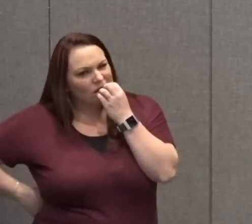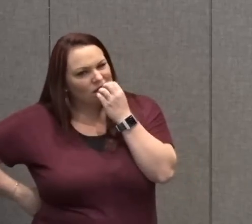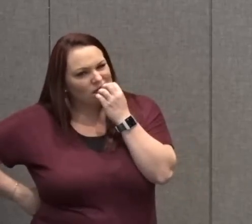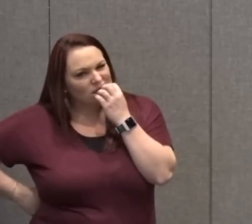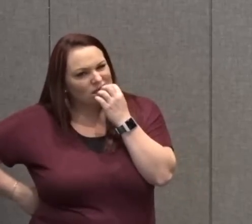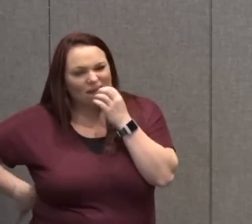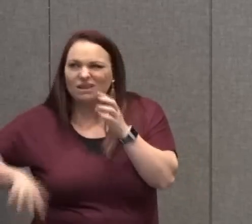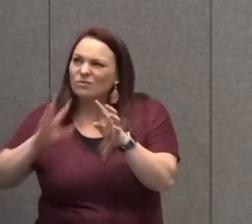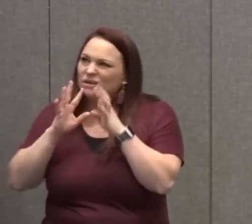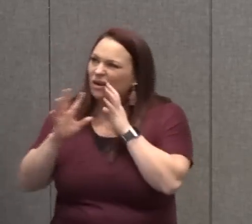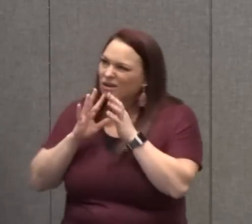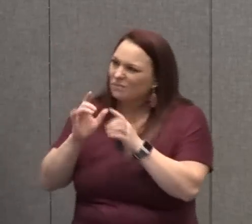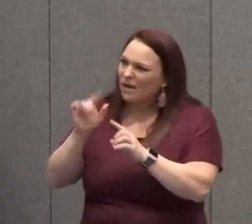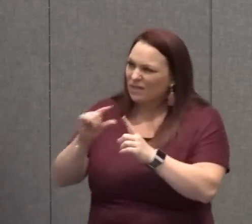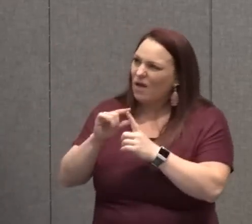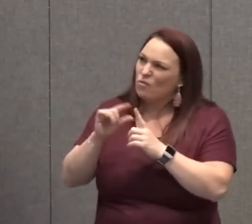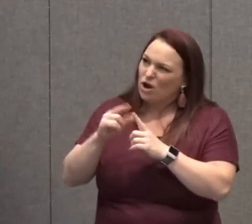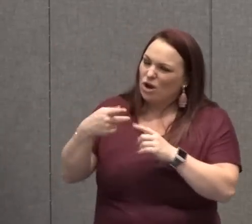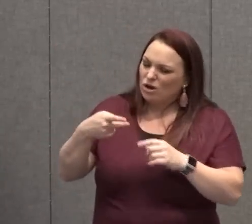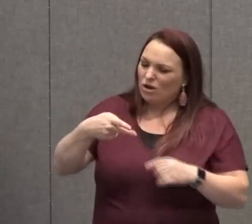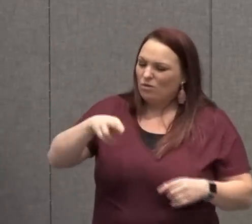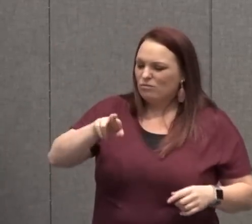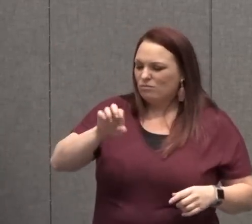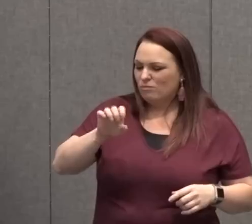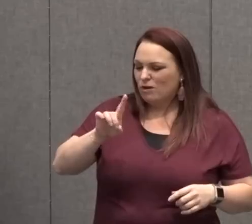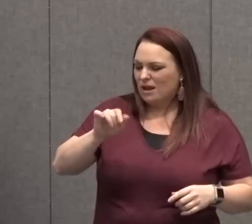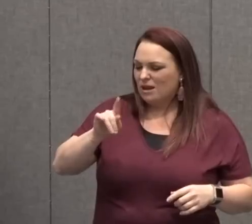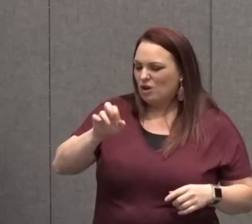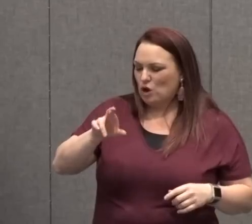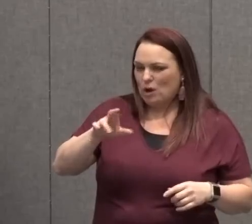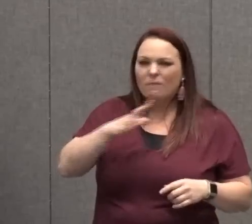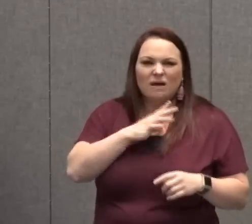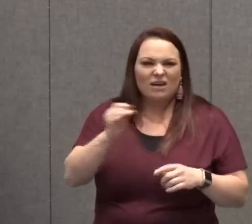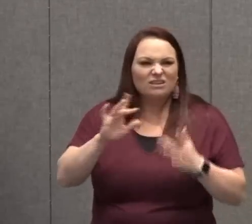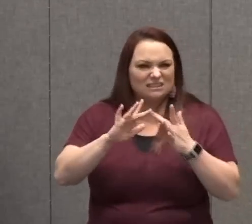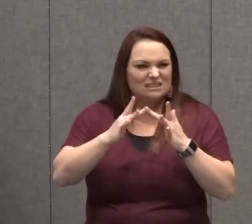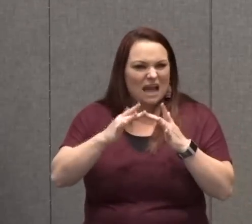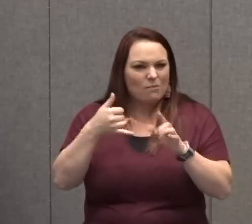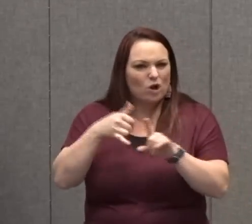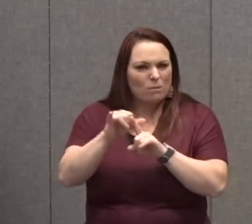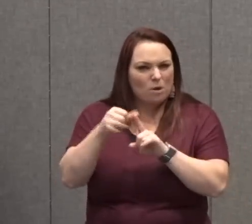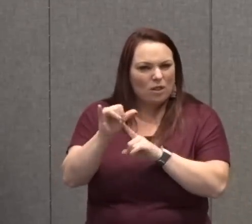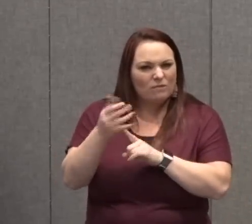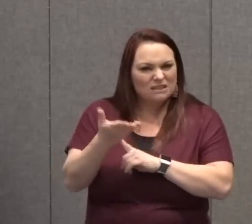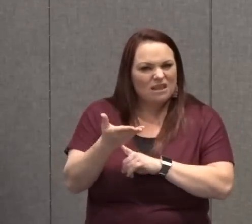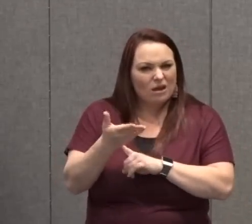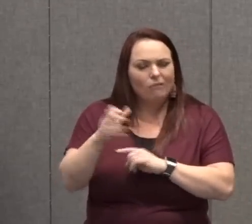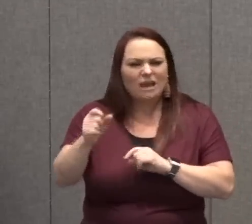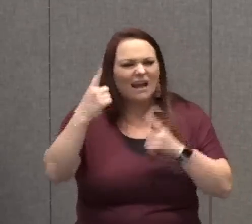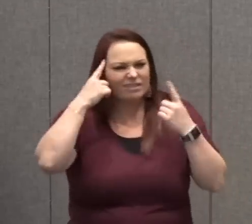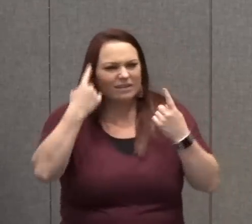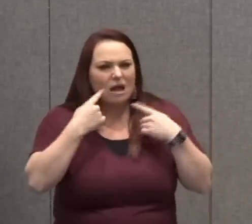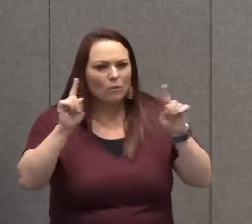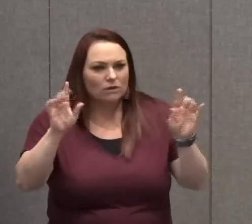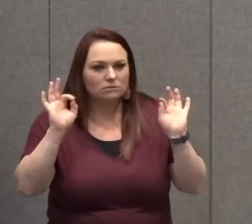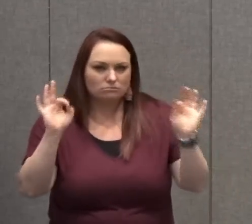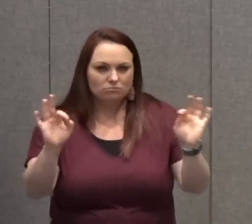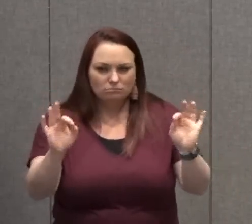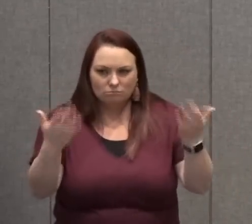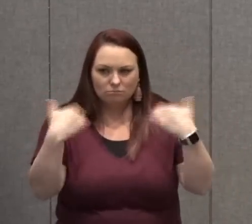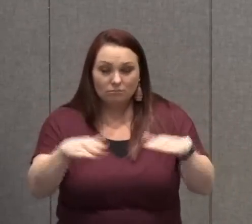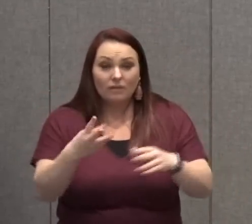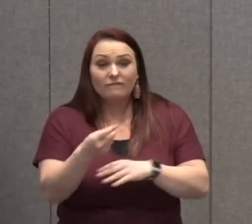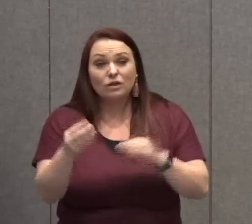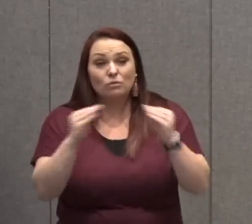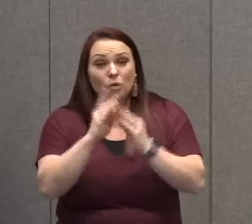we talked about predator uh no and it's cyber bully was was there uh no that works all right uh let's do a